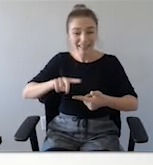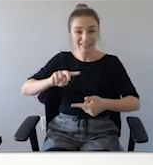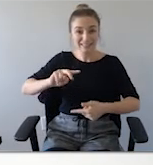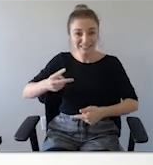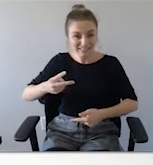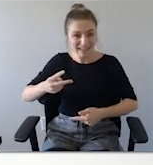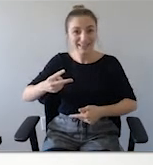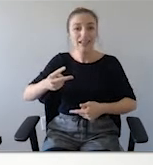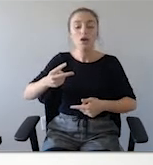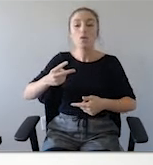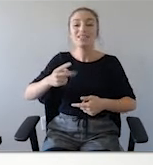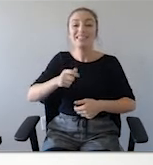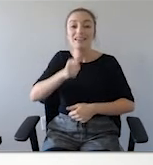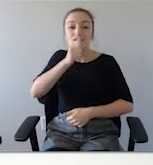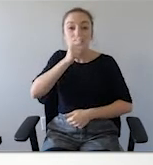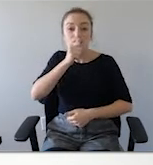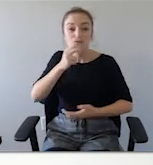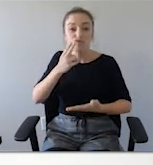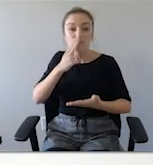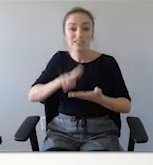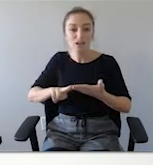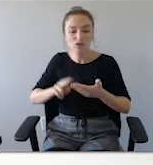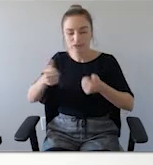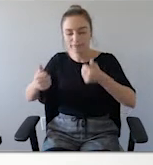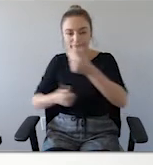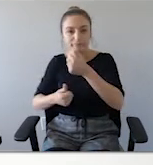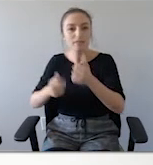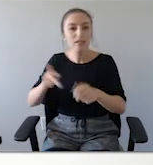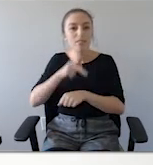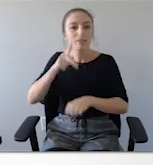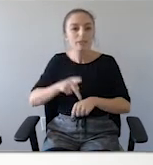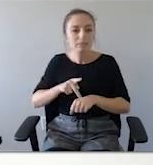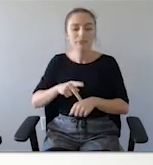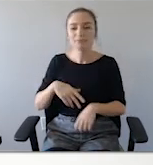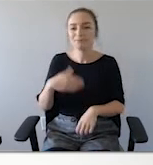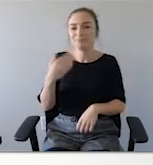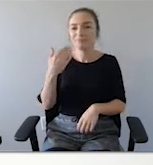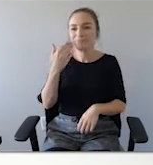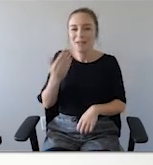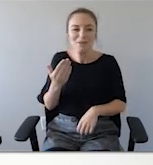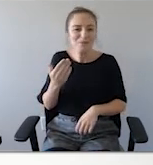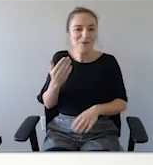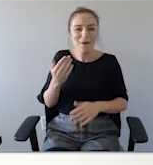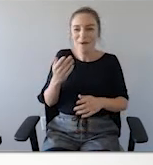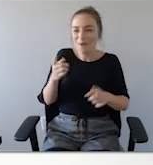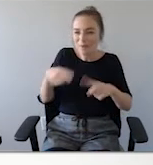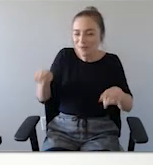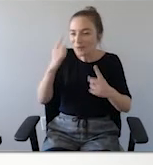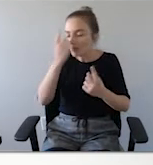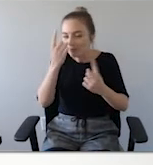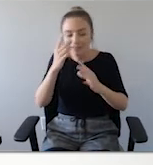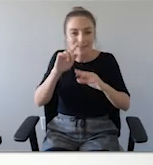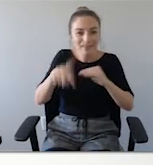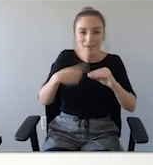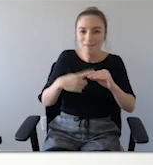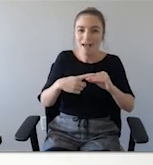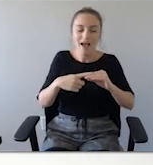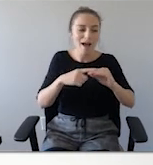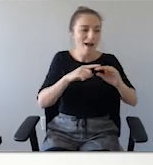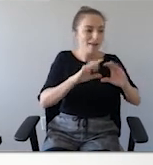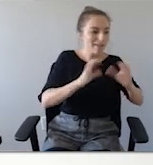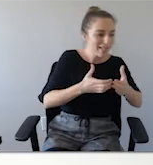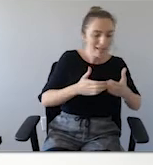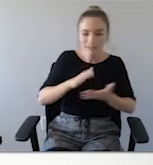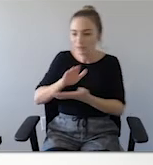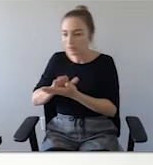principal. I don't know what you guys think as far as who makes rules and who sets up classes in schools, but I used to sit with